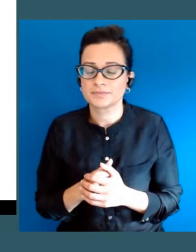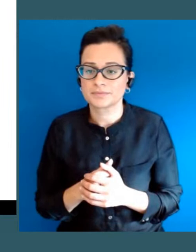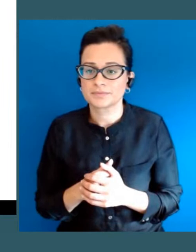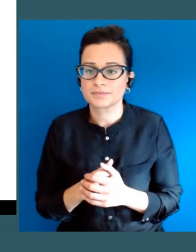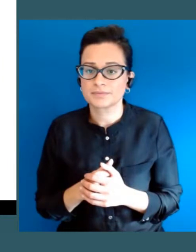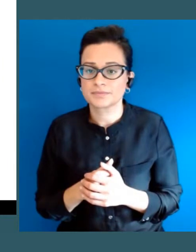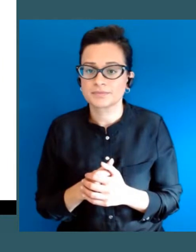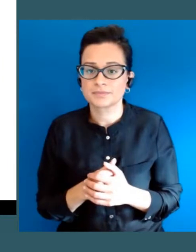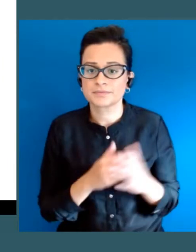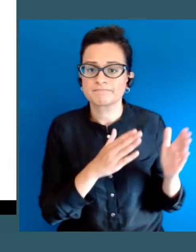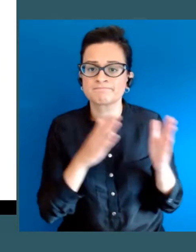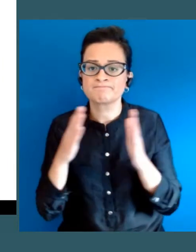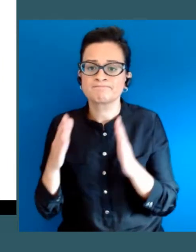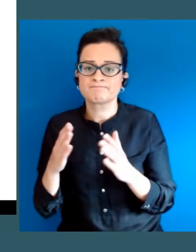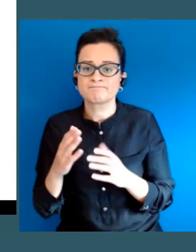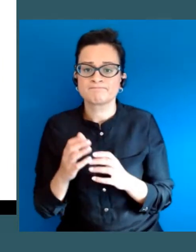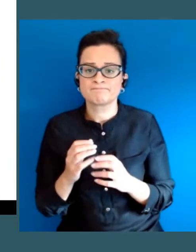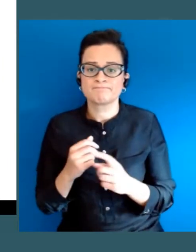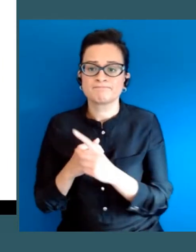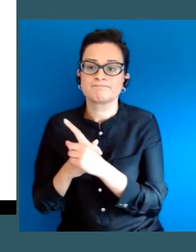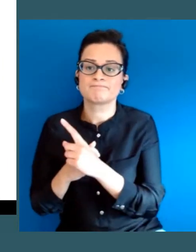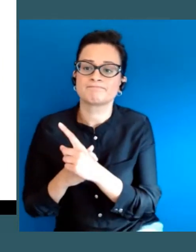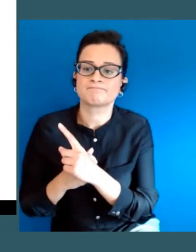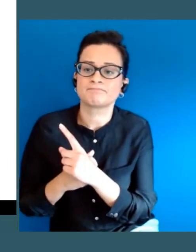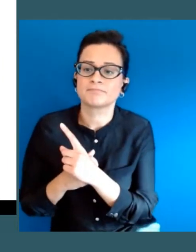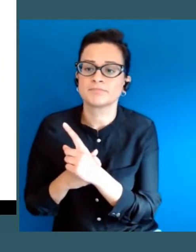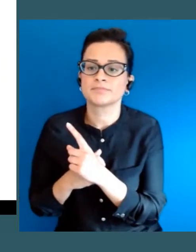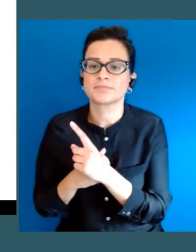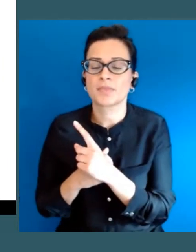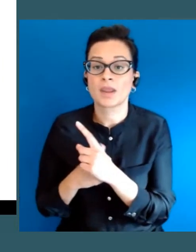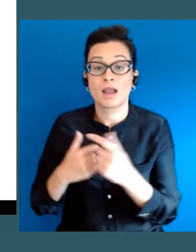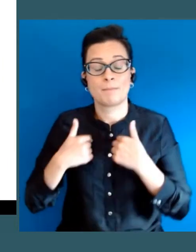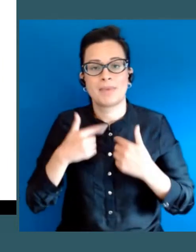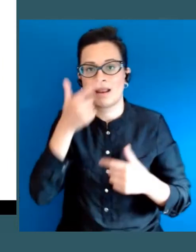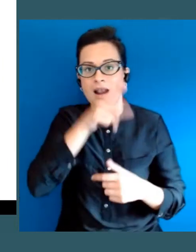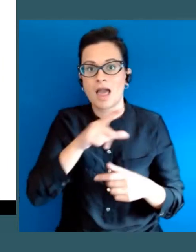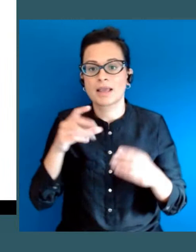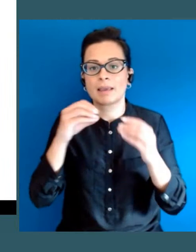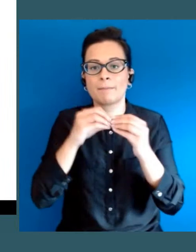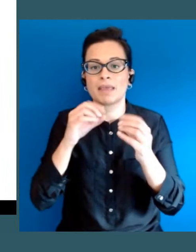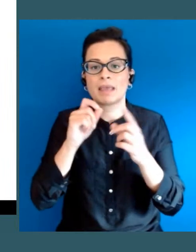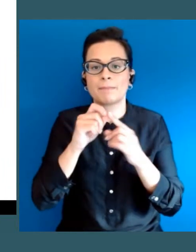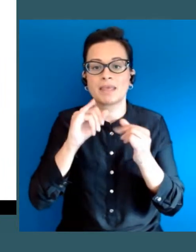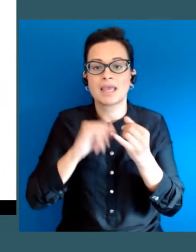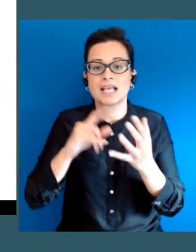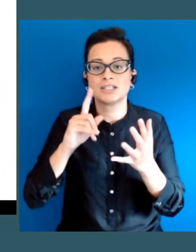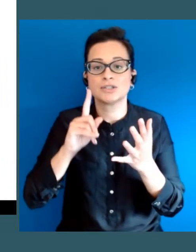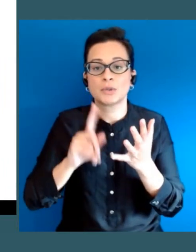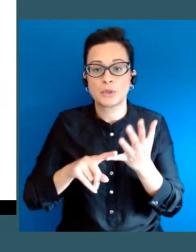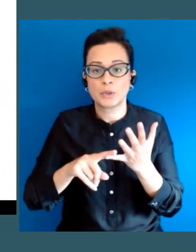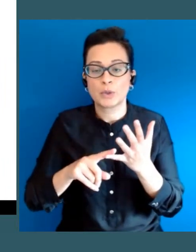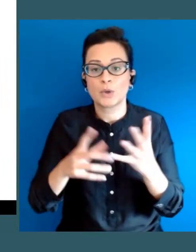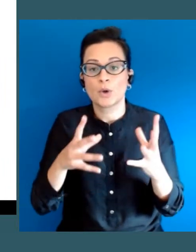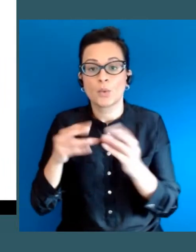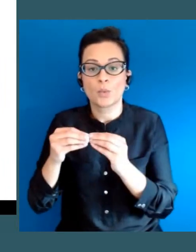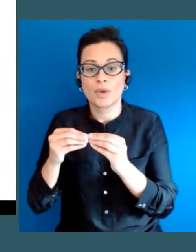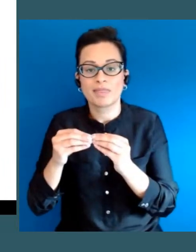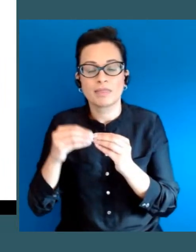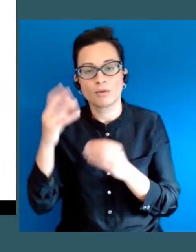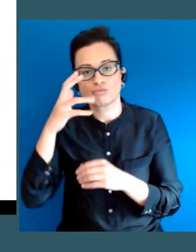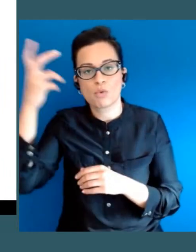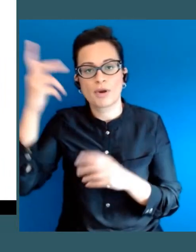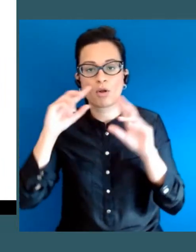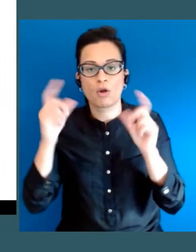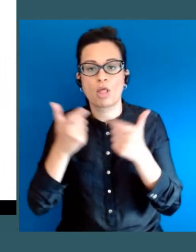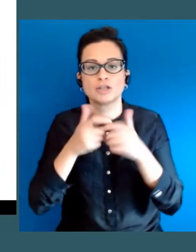So I was fortunate to be involved in a British Paediatric Surveillance Unit study with the Royal College of Paediatrics, and just want to